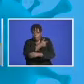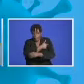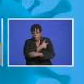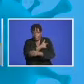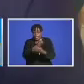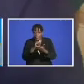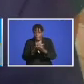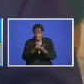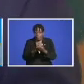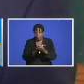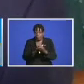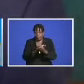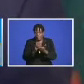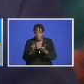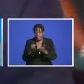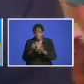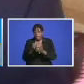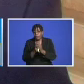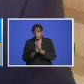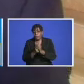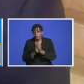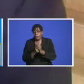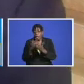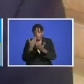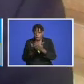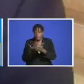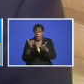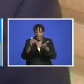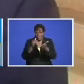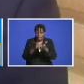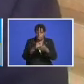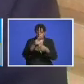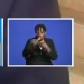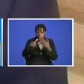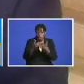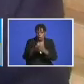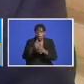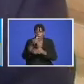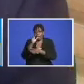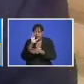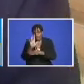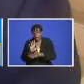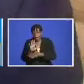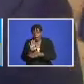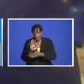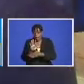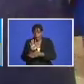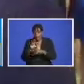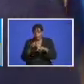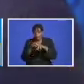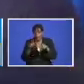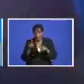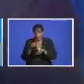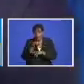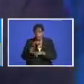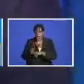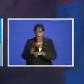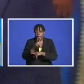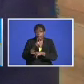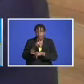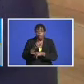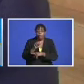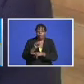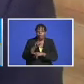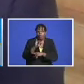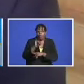being deployed have been effective against all 5 variants of concern, and so we're just moving forward with our vaccination program